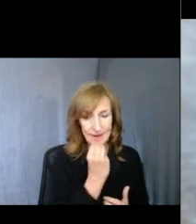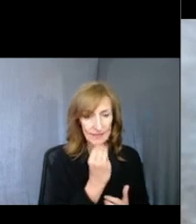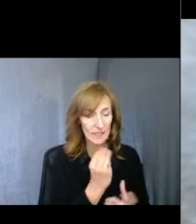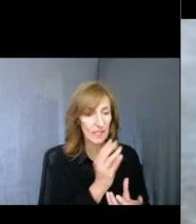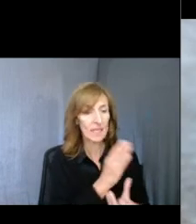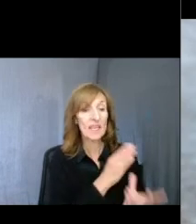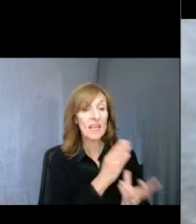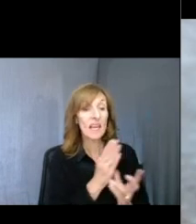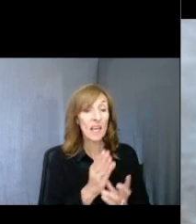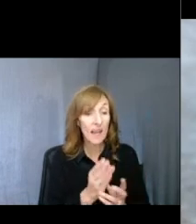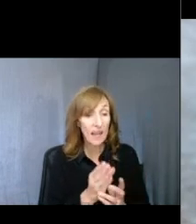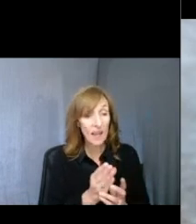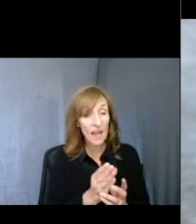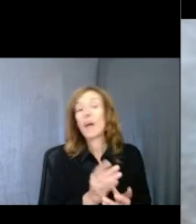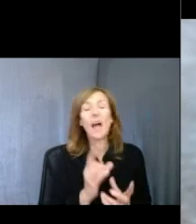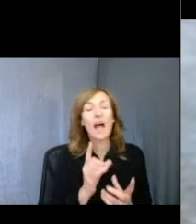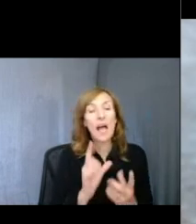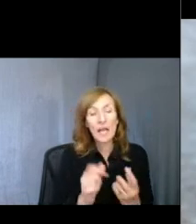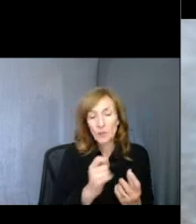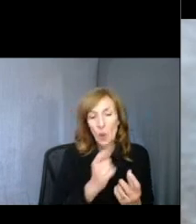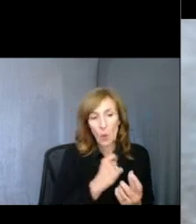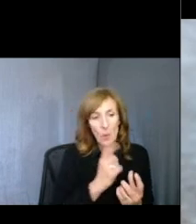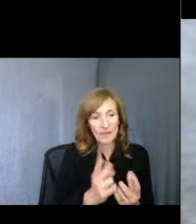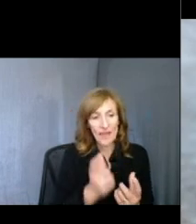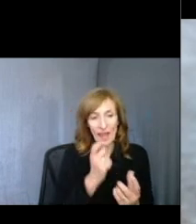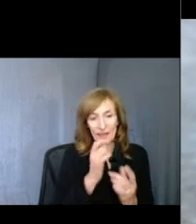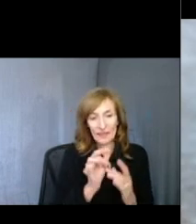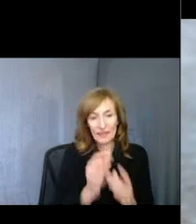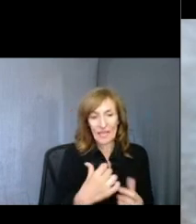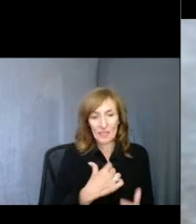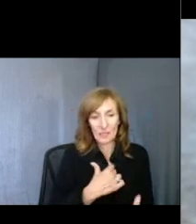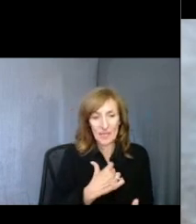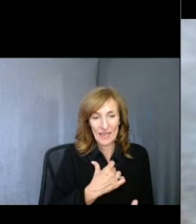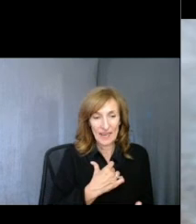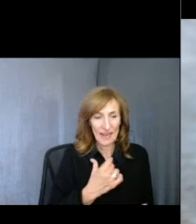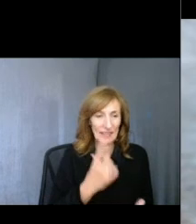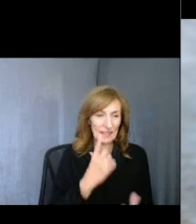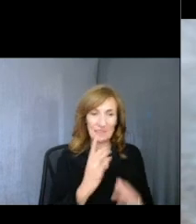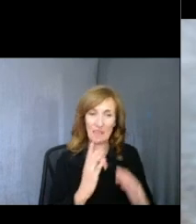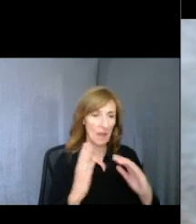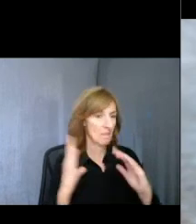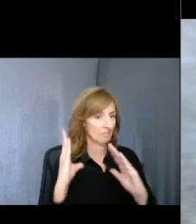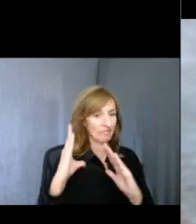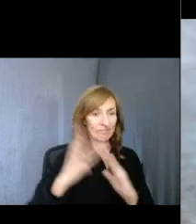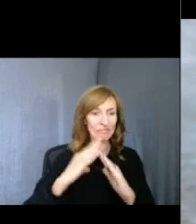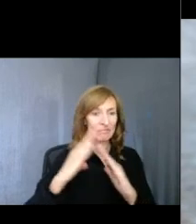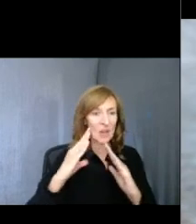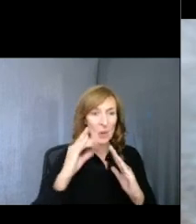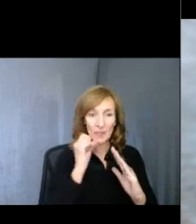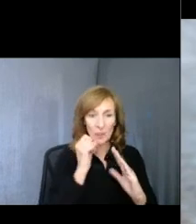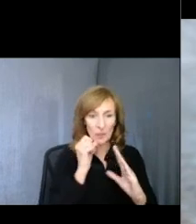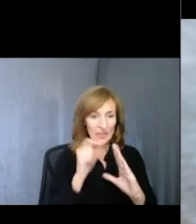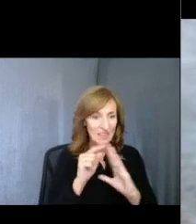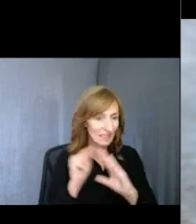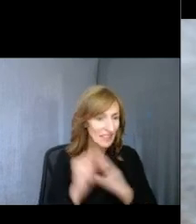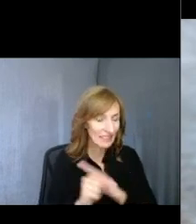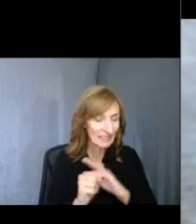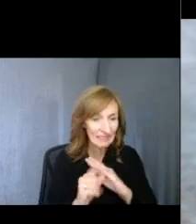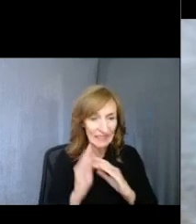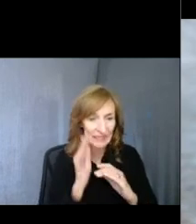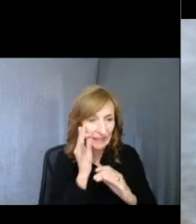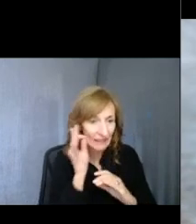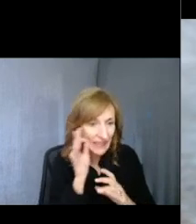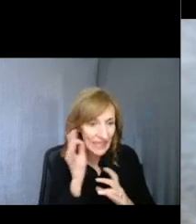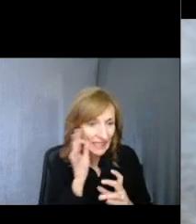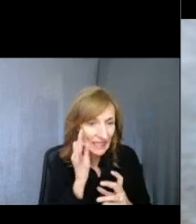a transdermal form available, which is like the penultimate kitty thing, like, hey, we don't even have to pill the cat, and proving that that